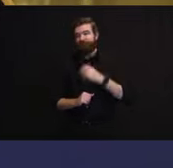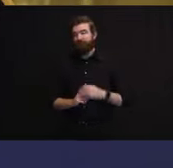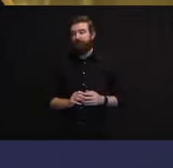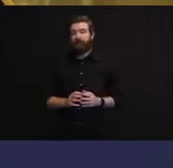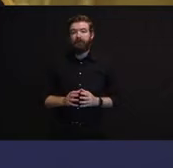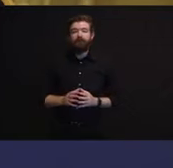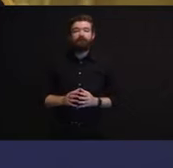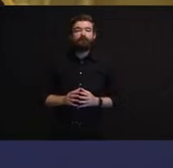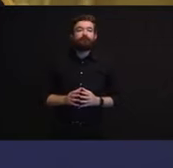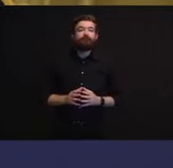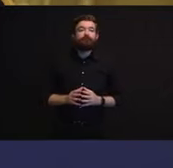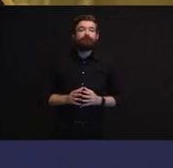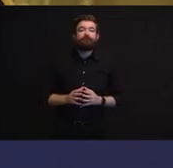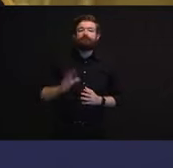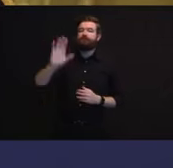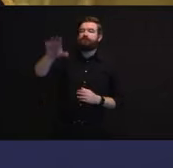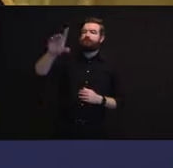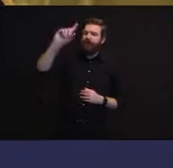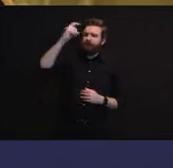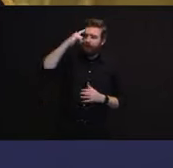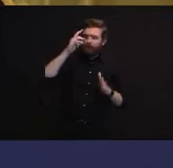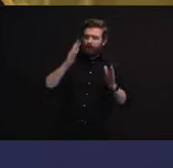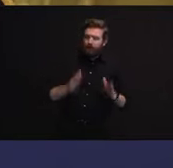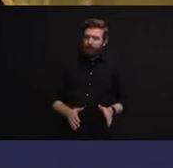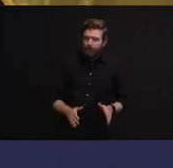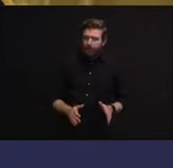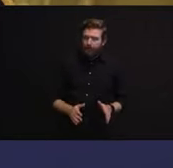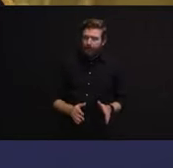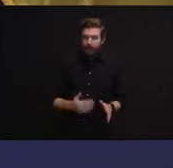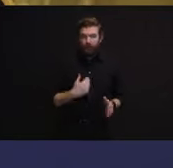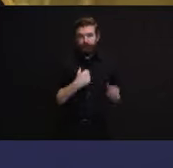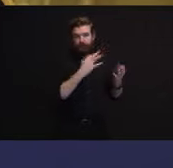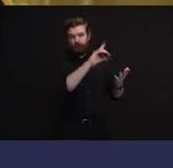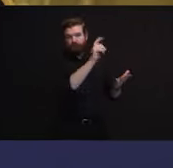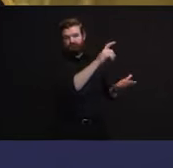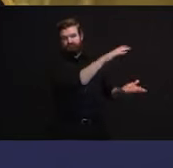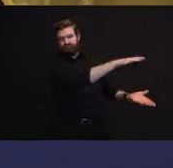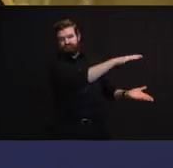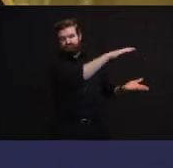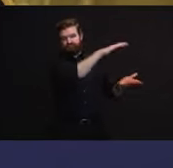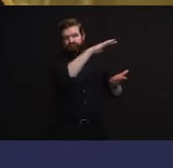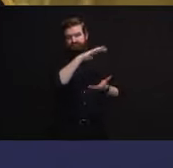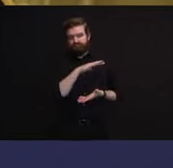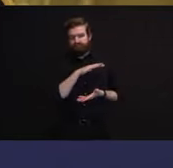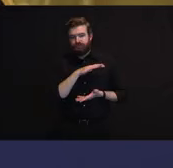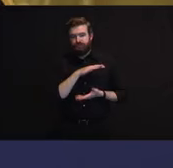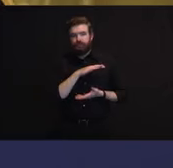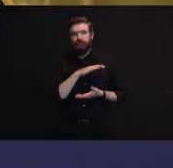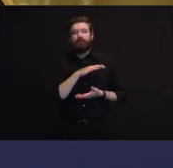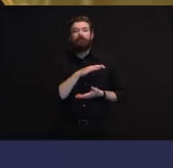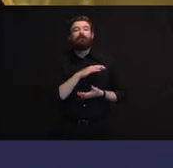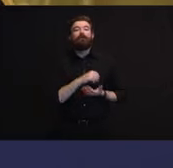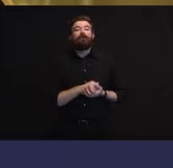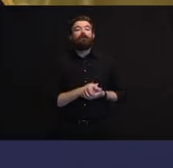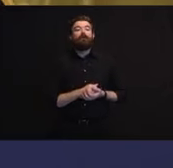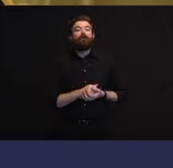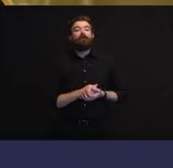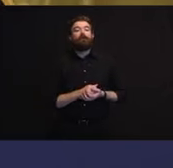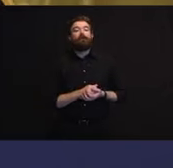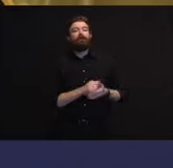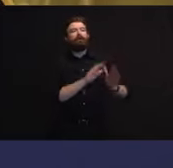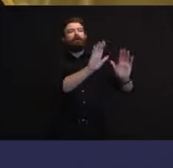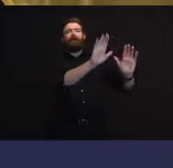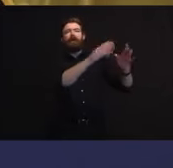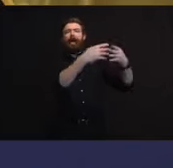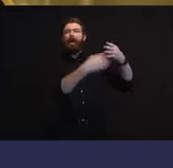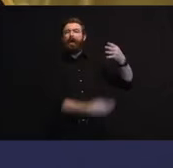Governor, I was sent a whole bunch. Hopefully you don't mind, given the I'll crowd. mind at a certain point, depending on what the definition of a bunch is, so bear with me on that one.